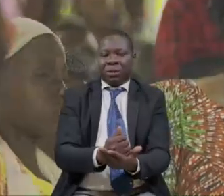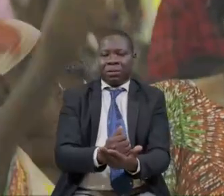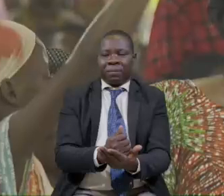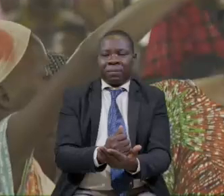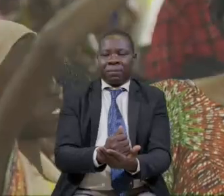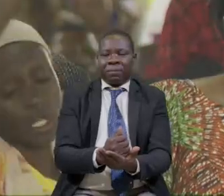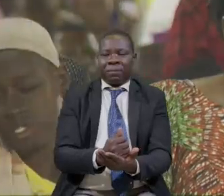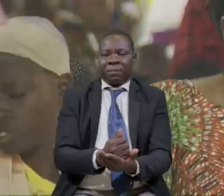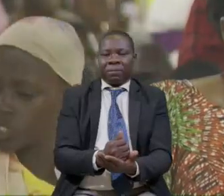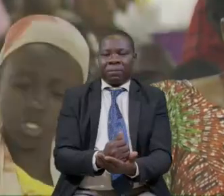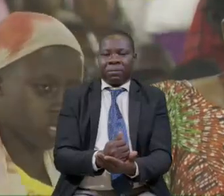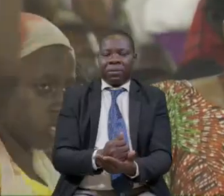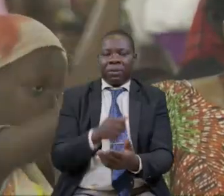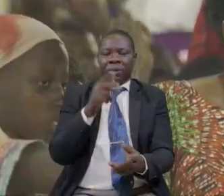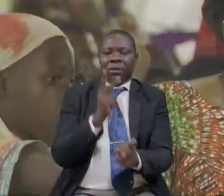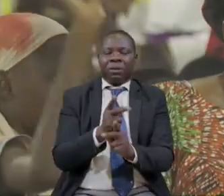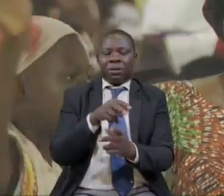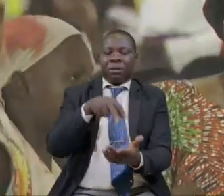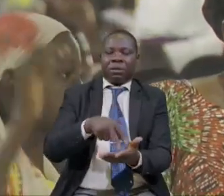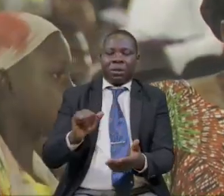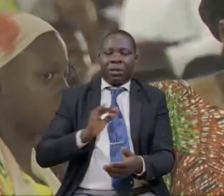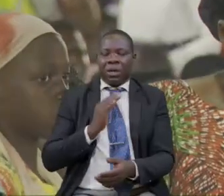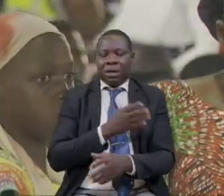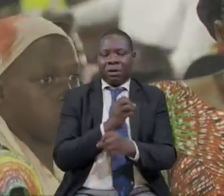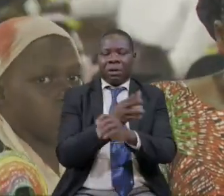Keep on standing. Our counselors are there.